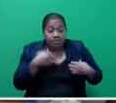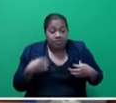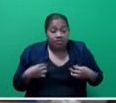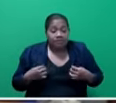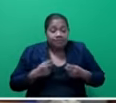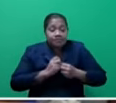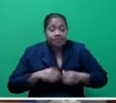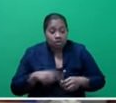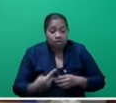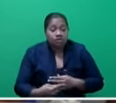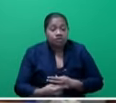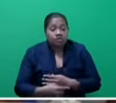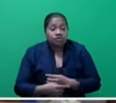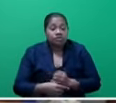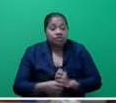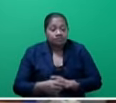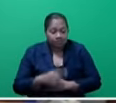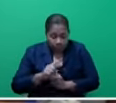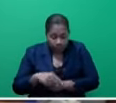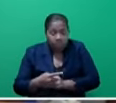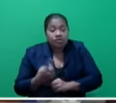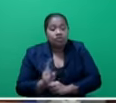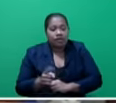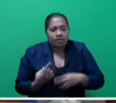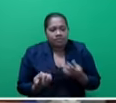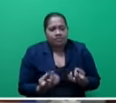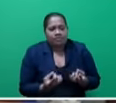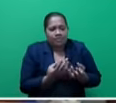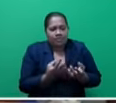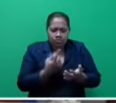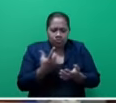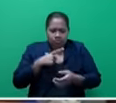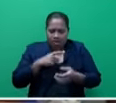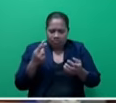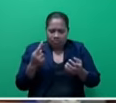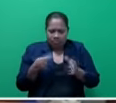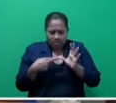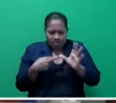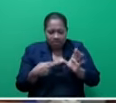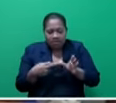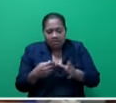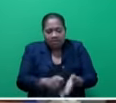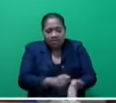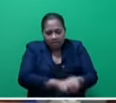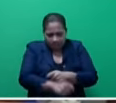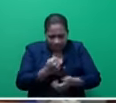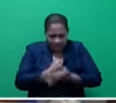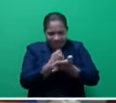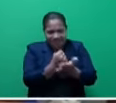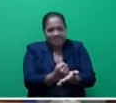and better refine our preparedness, response and recovery capacity in our effort to assist farmers recover and